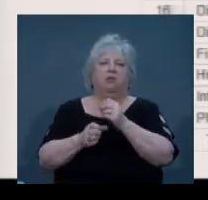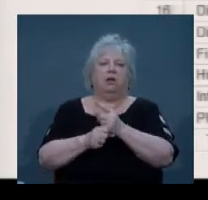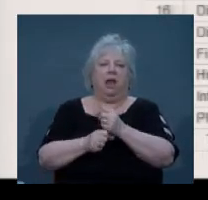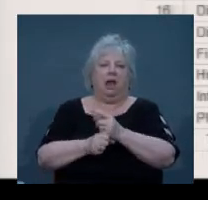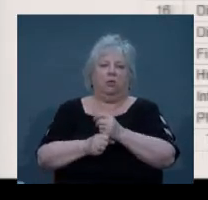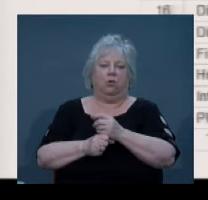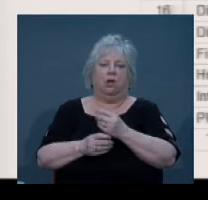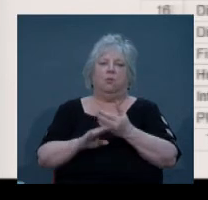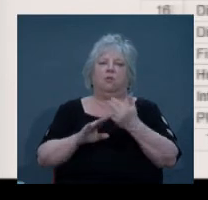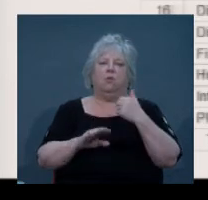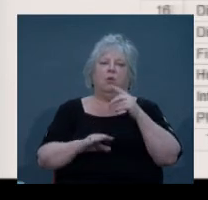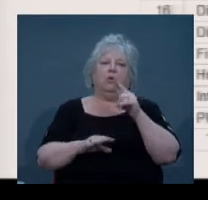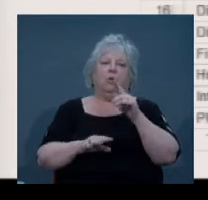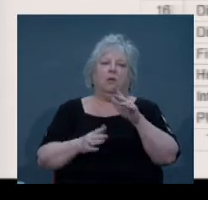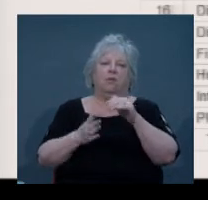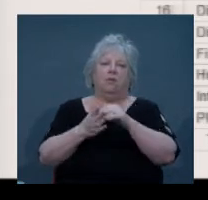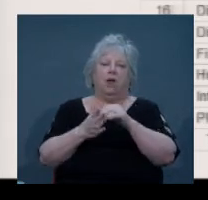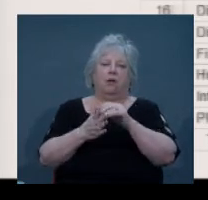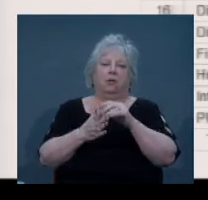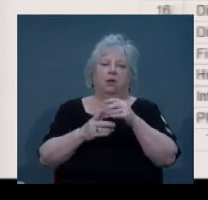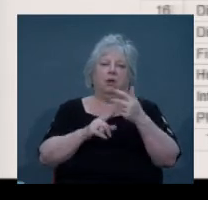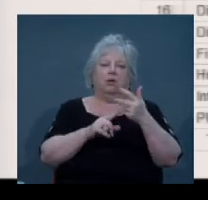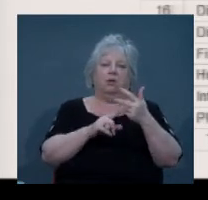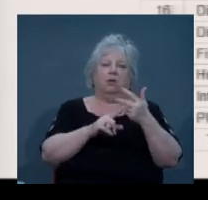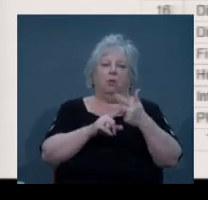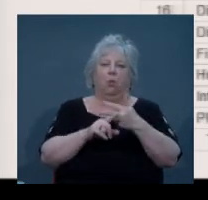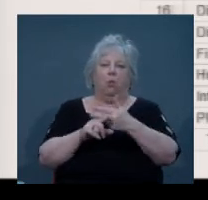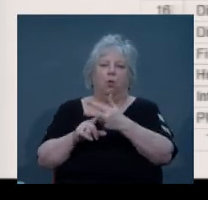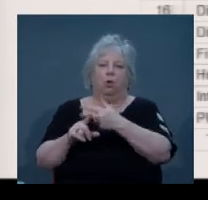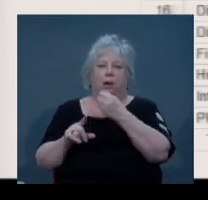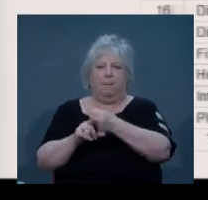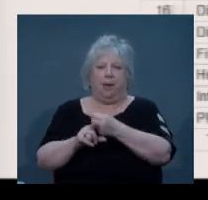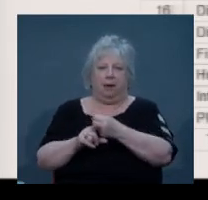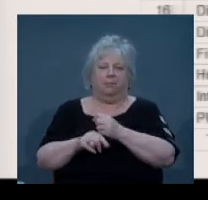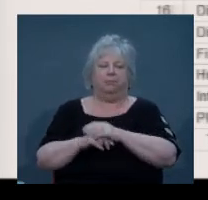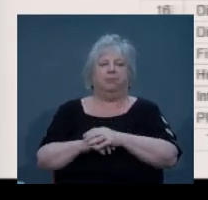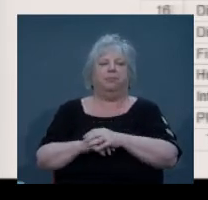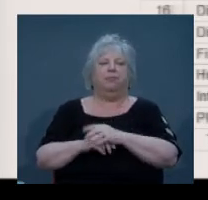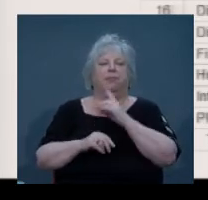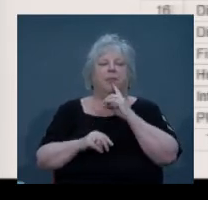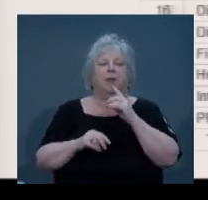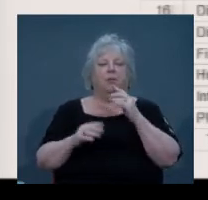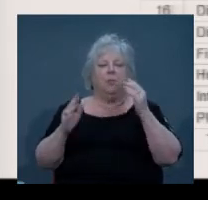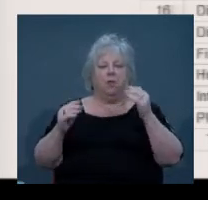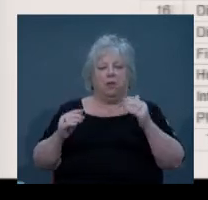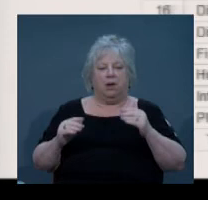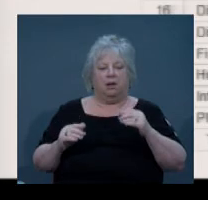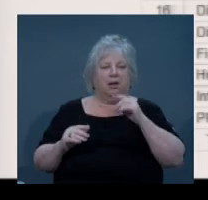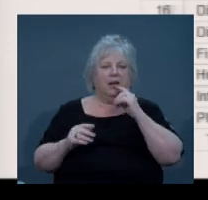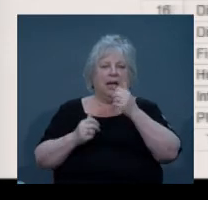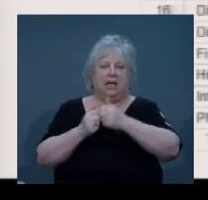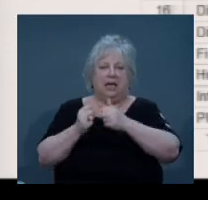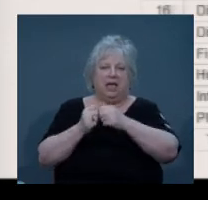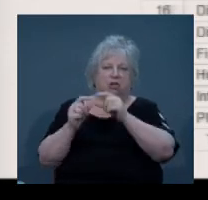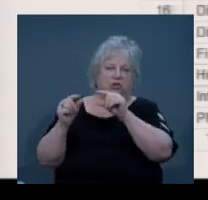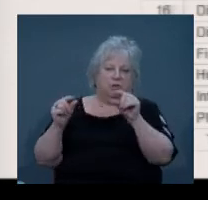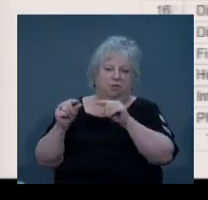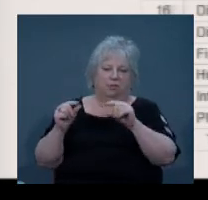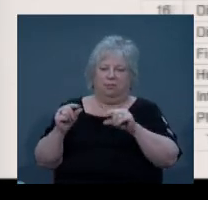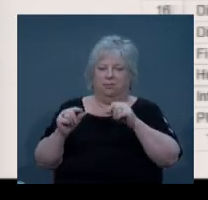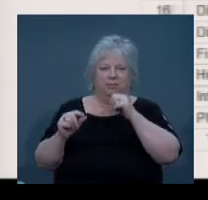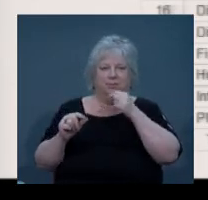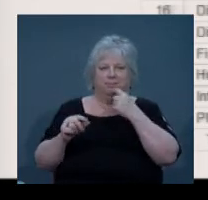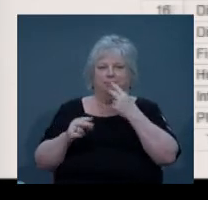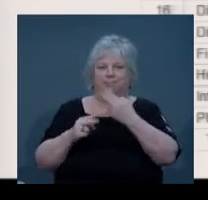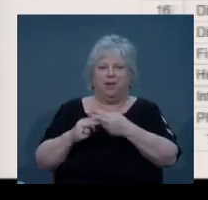annually. It was a $25,000 quarter impact. As we move on down the line, I'm not going to go through each of these, but these mostly have to